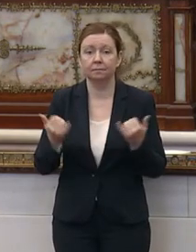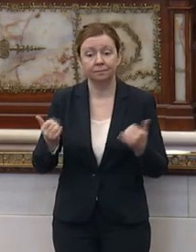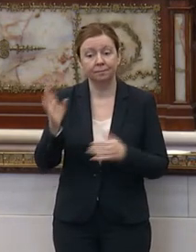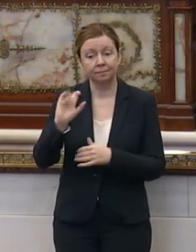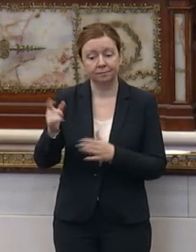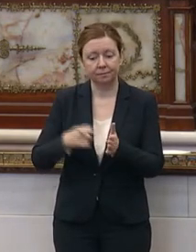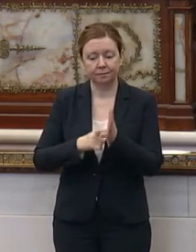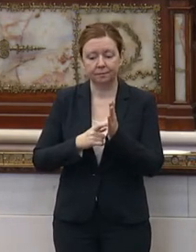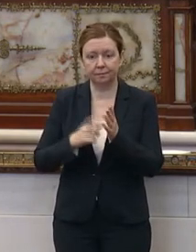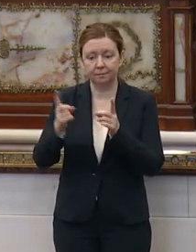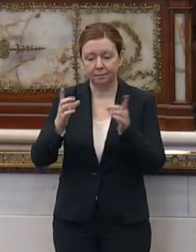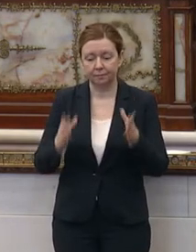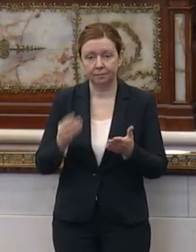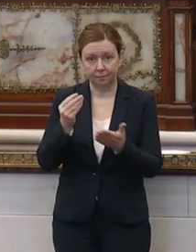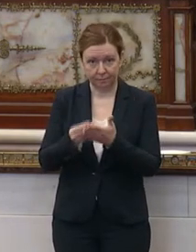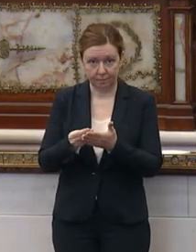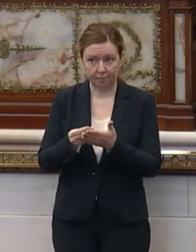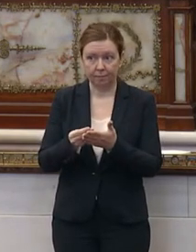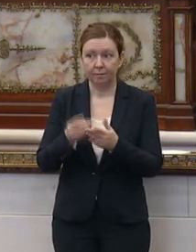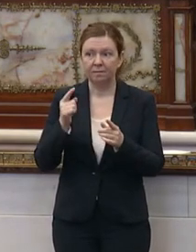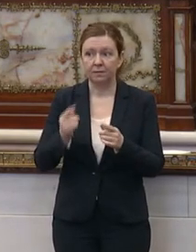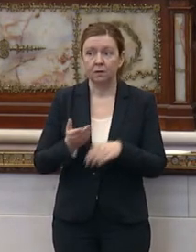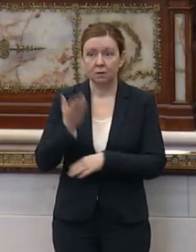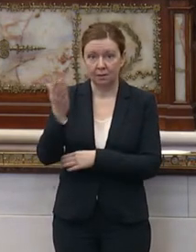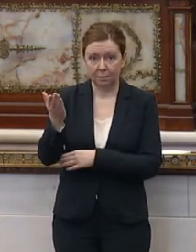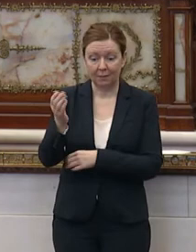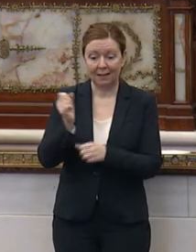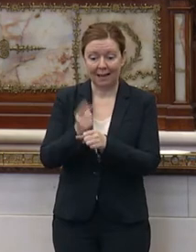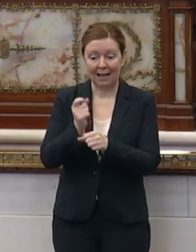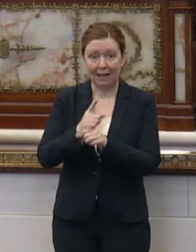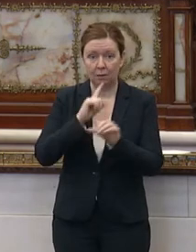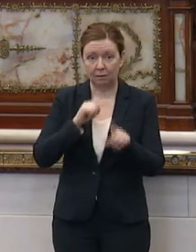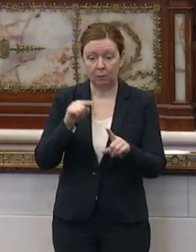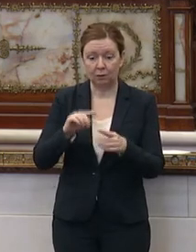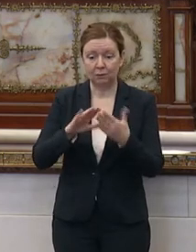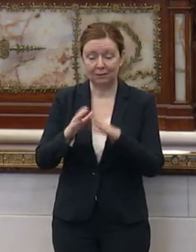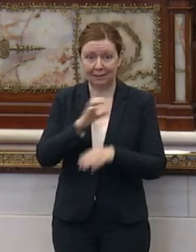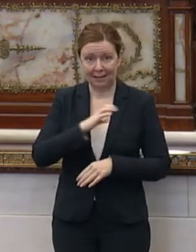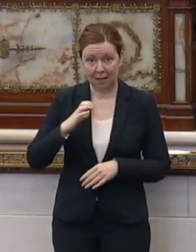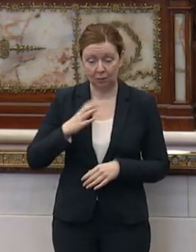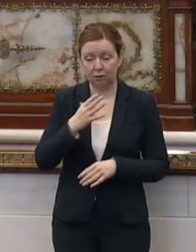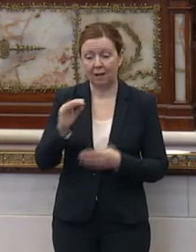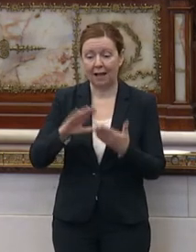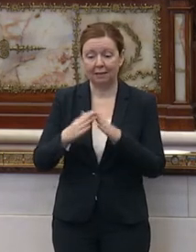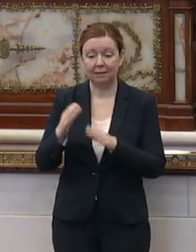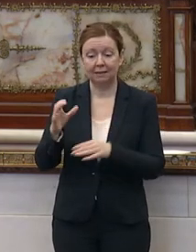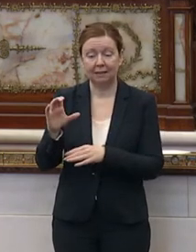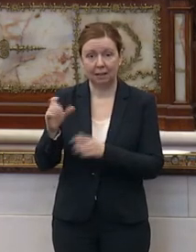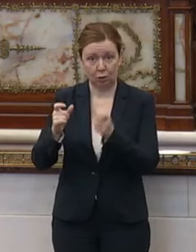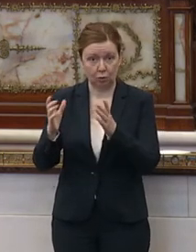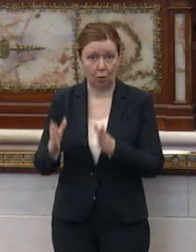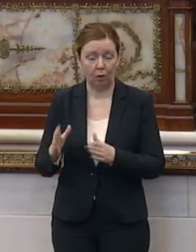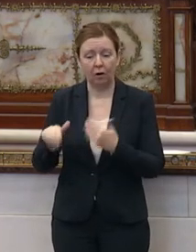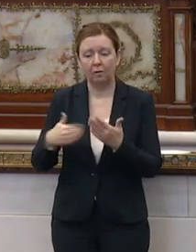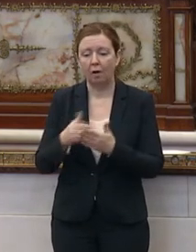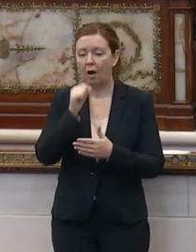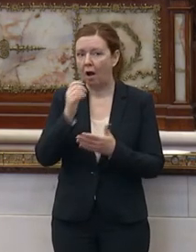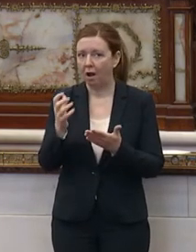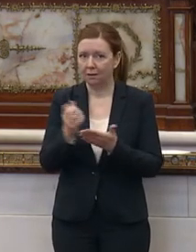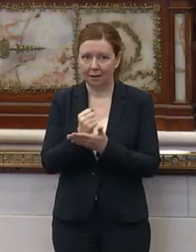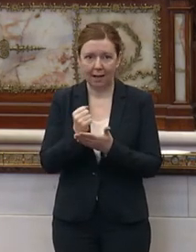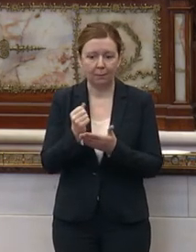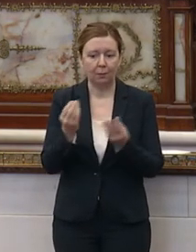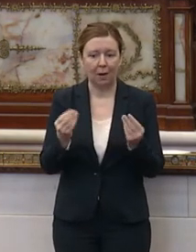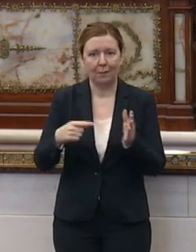will require the Director of Finance to submit an annual report to City Council and the City Controller of all unclaimed